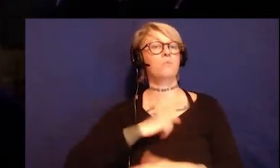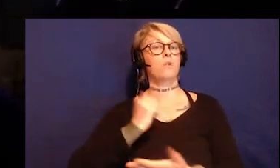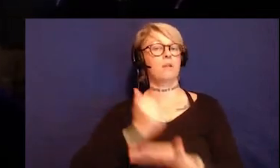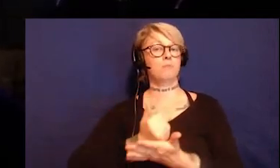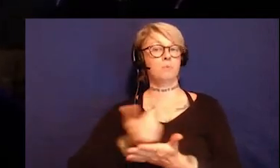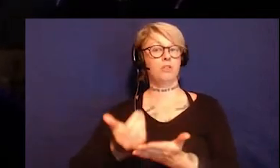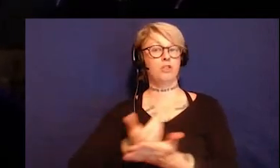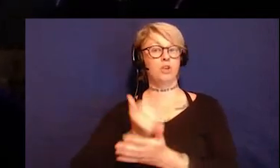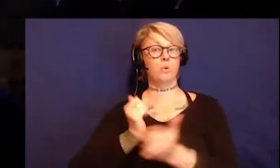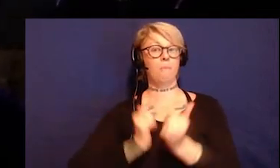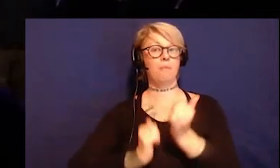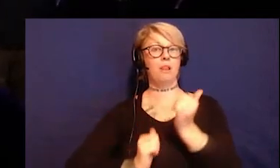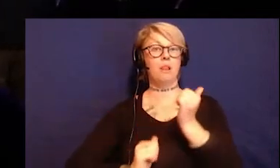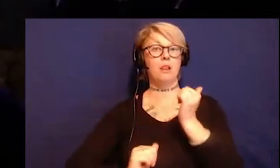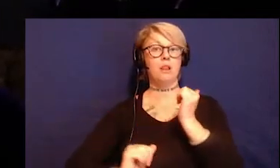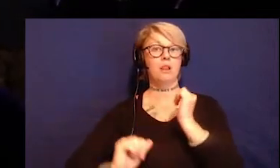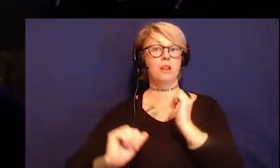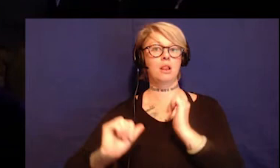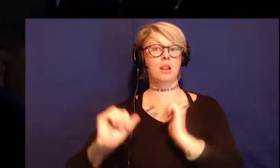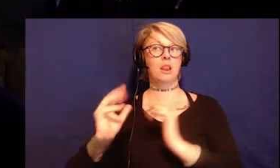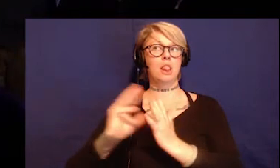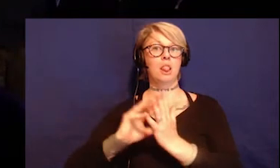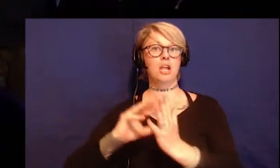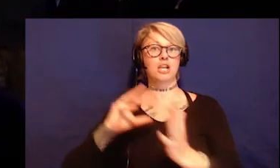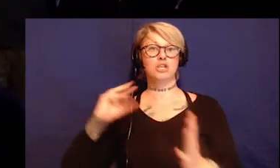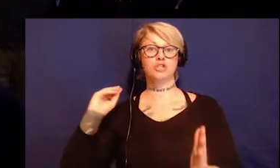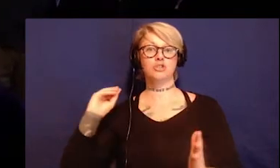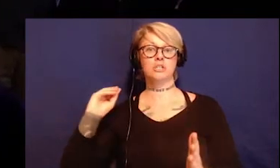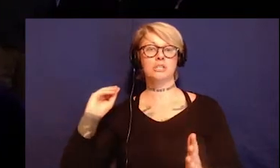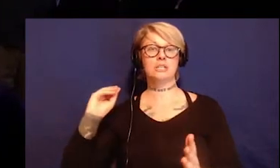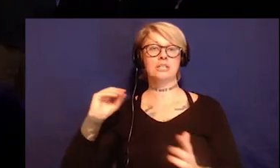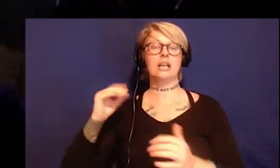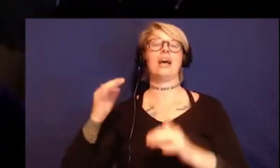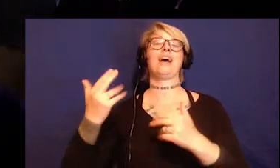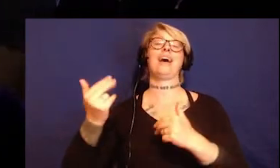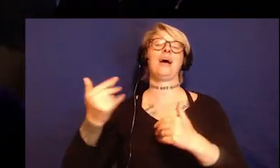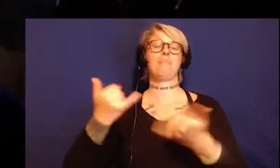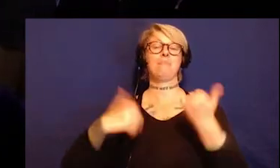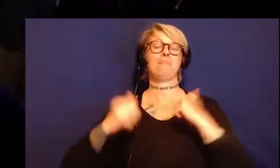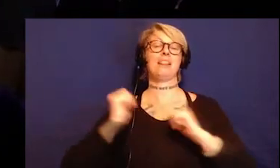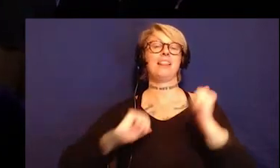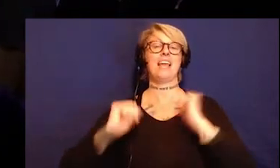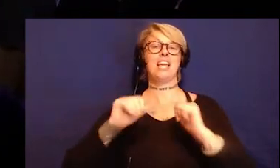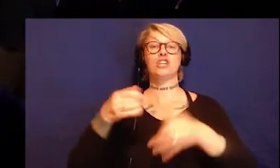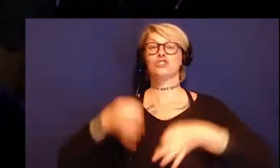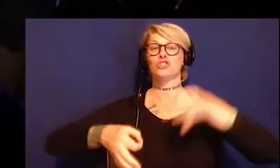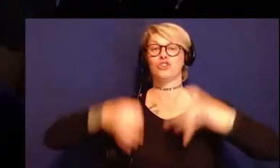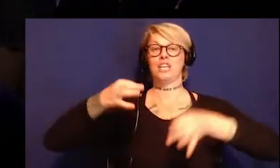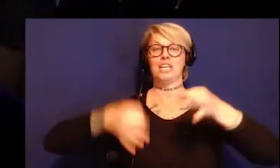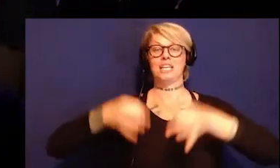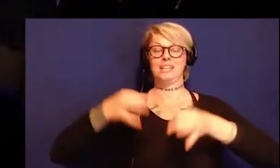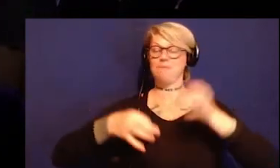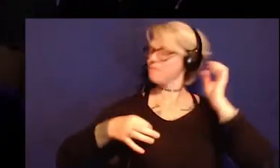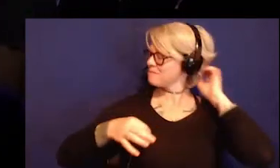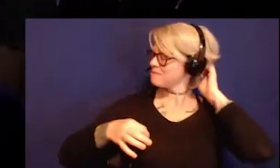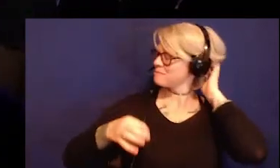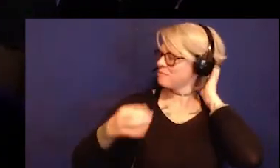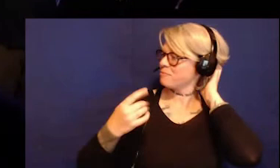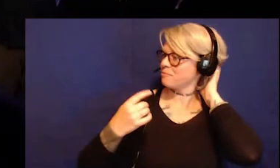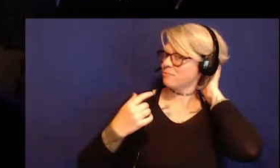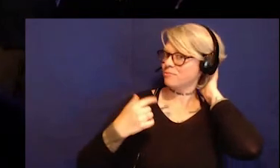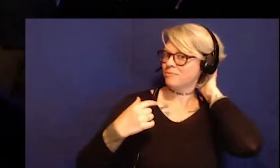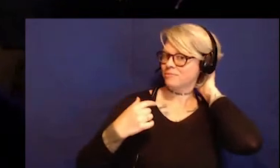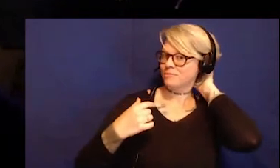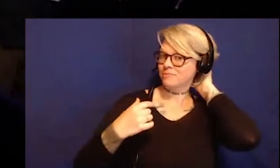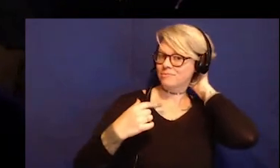play jury. Young creators are on the jury helping us choose the best new play. So we love the Fringe. Okay. I'm like about to put my